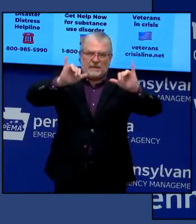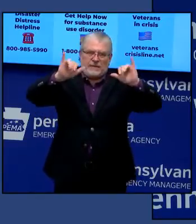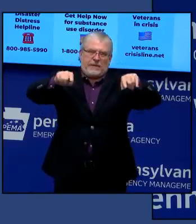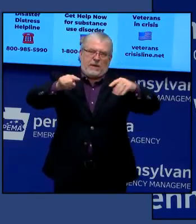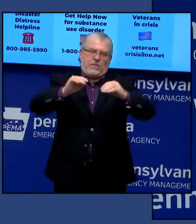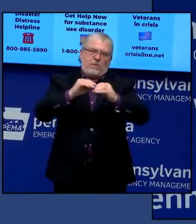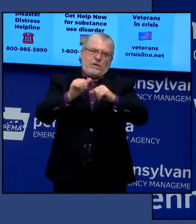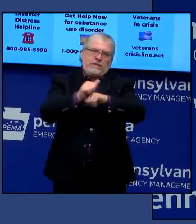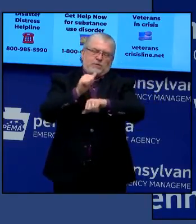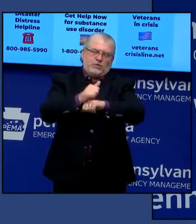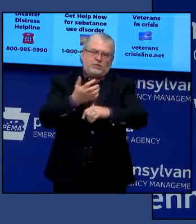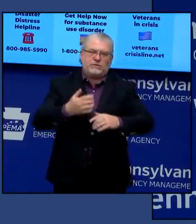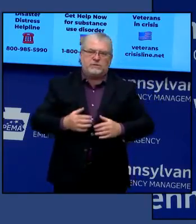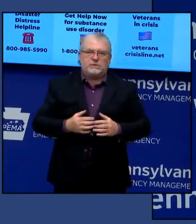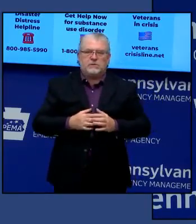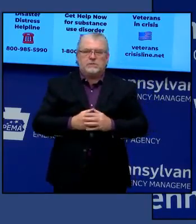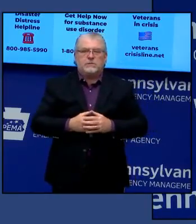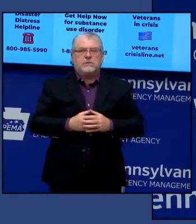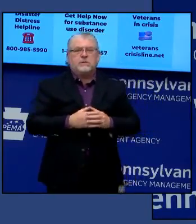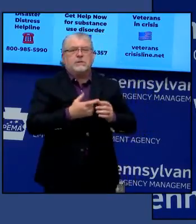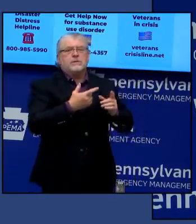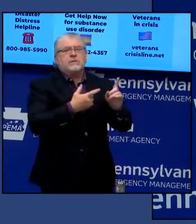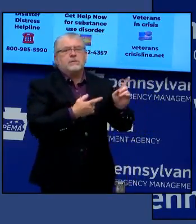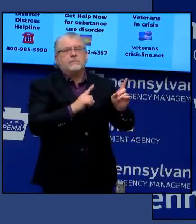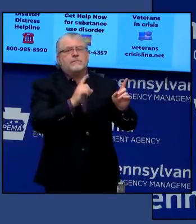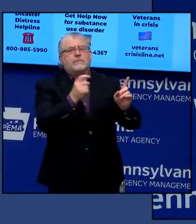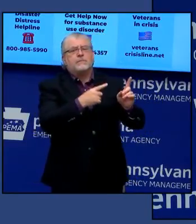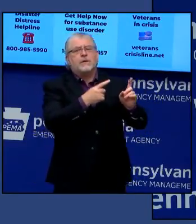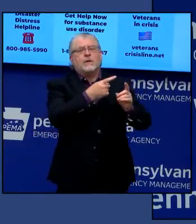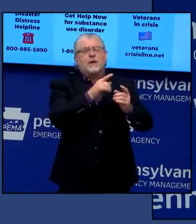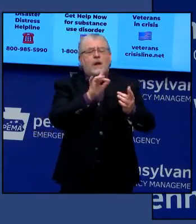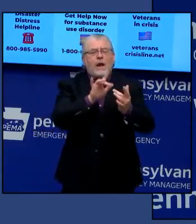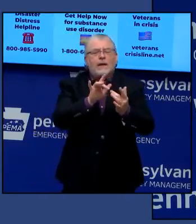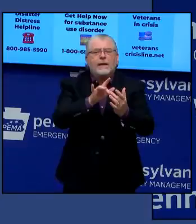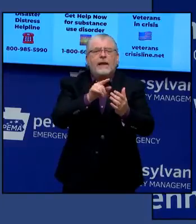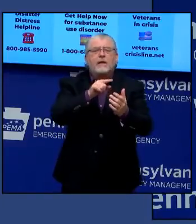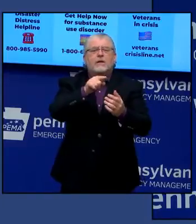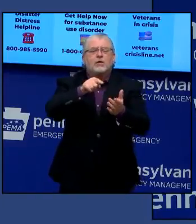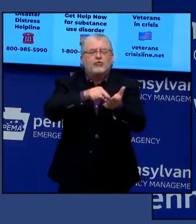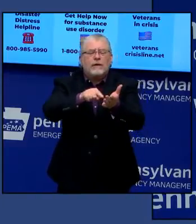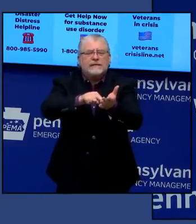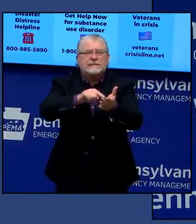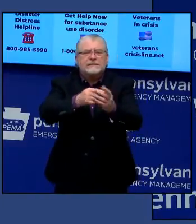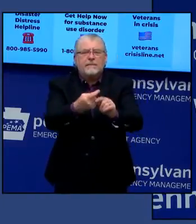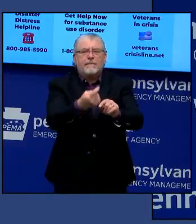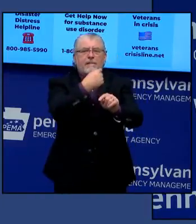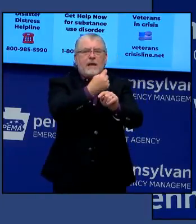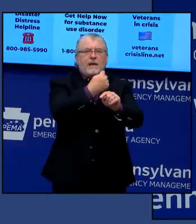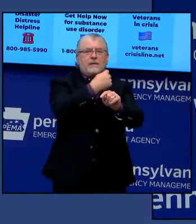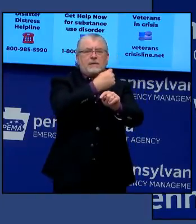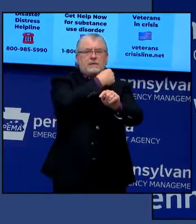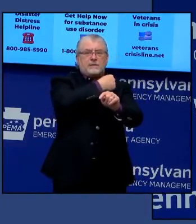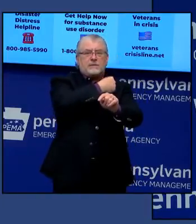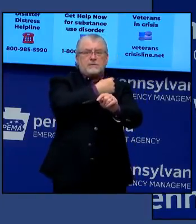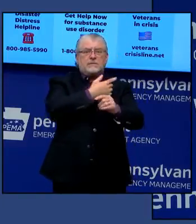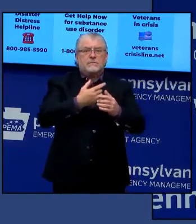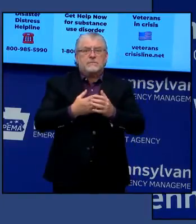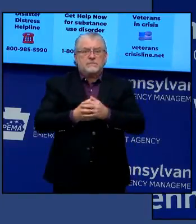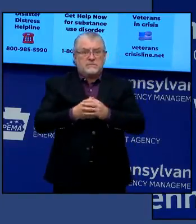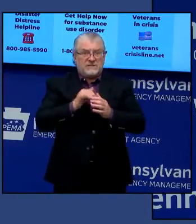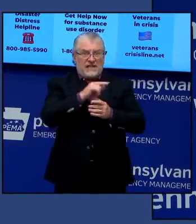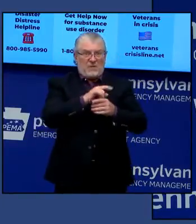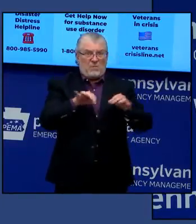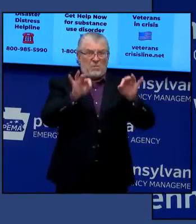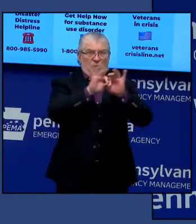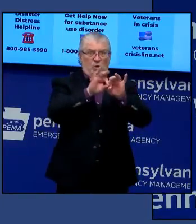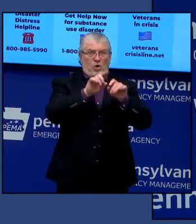Very important. As I was mentioning, in terms of testing, isolating people who are positive, doing case